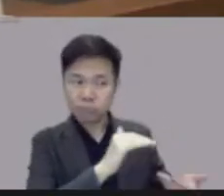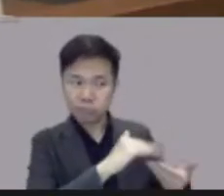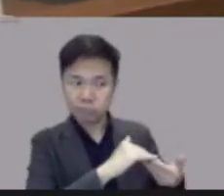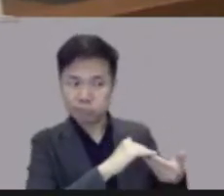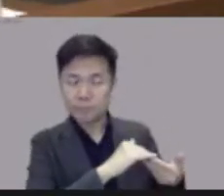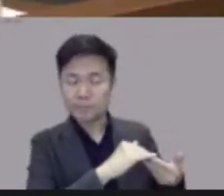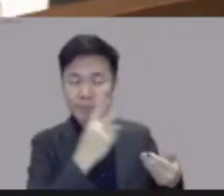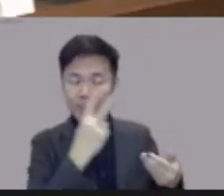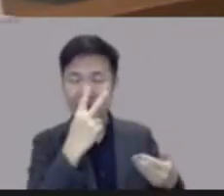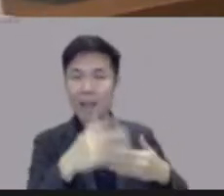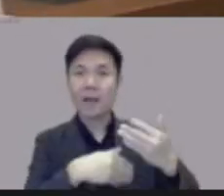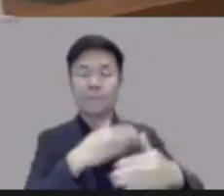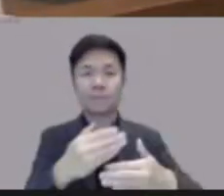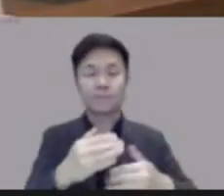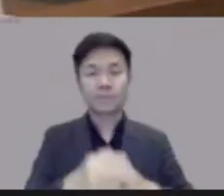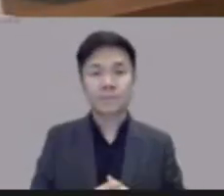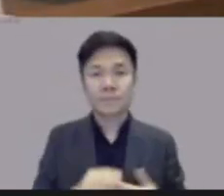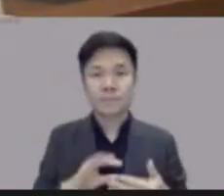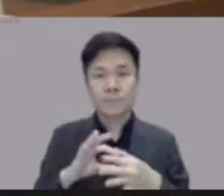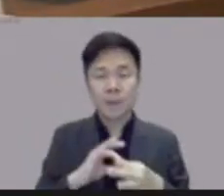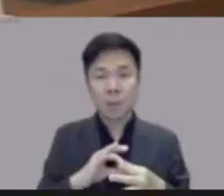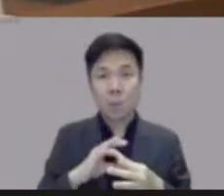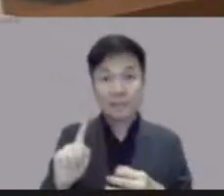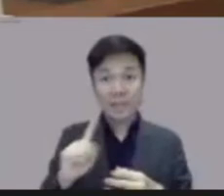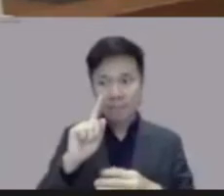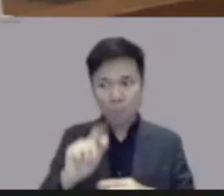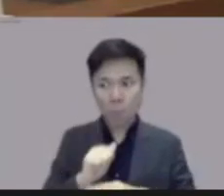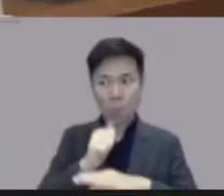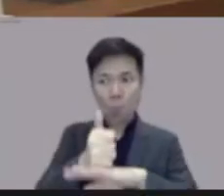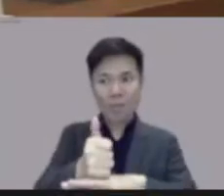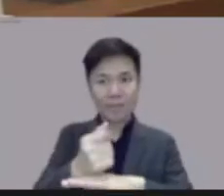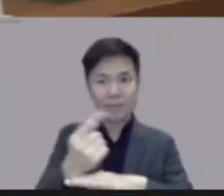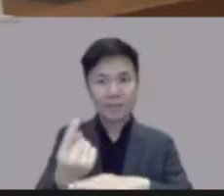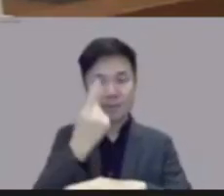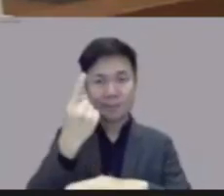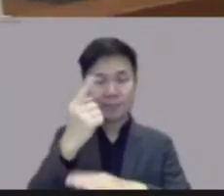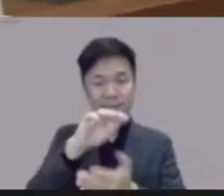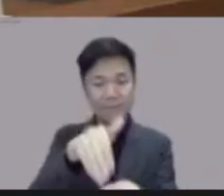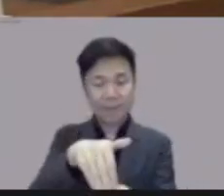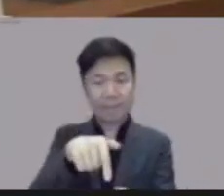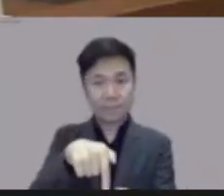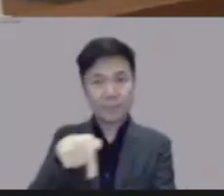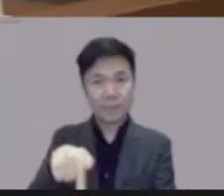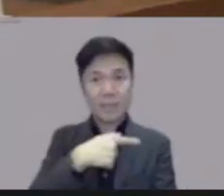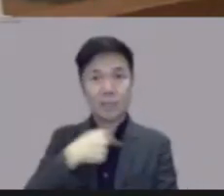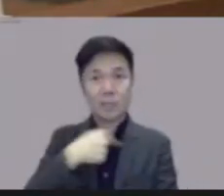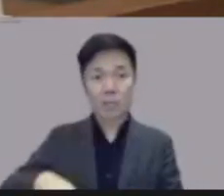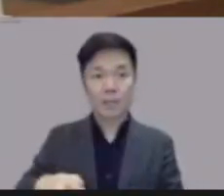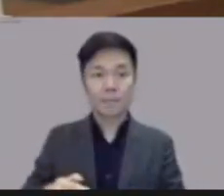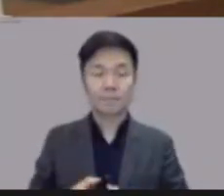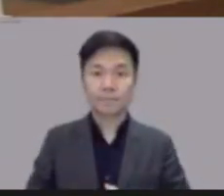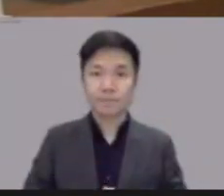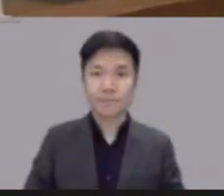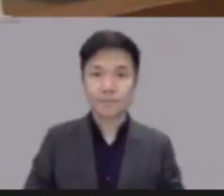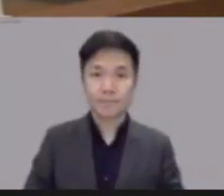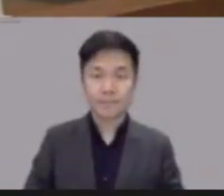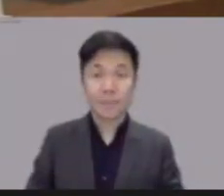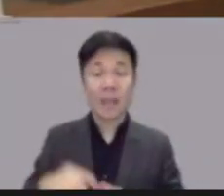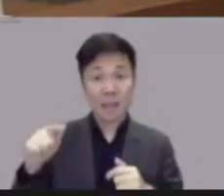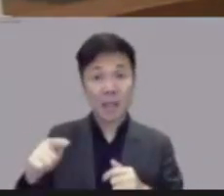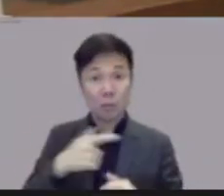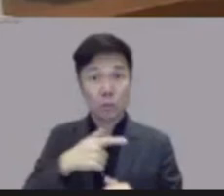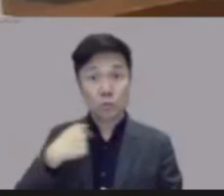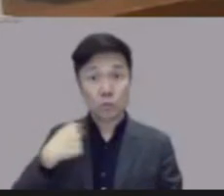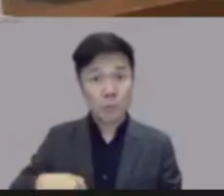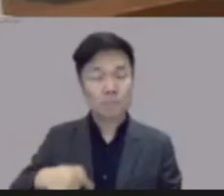cooperation Center so chair as I said China will continue to